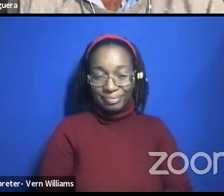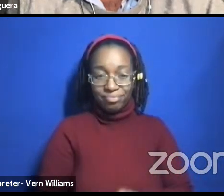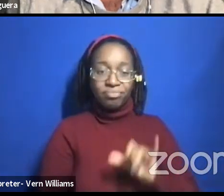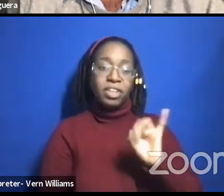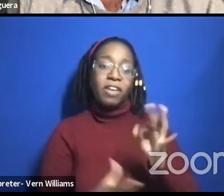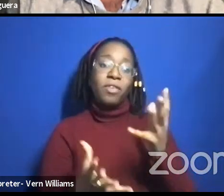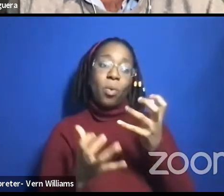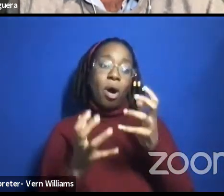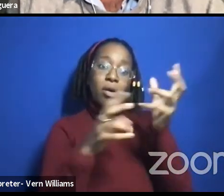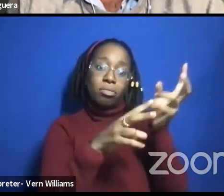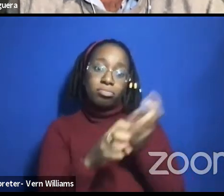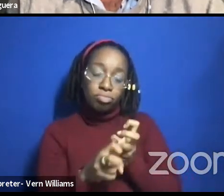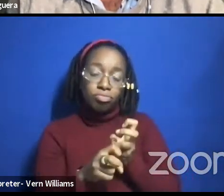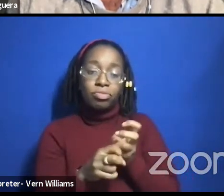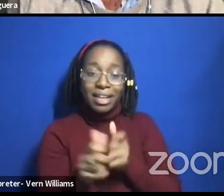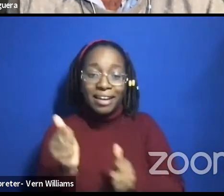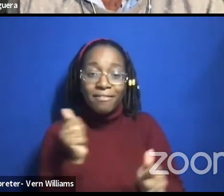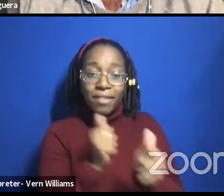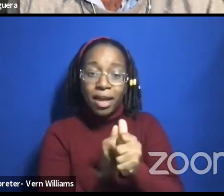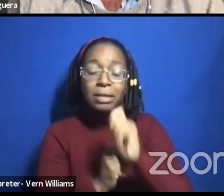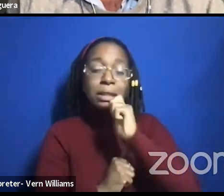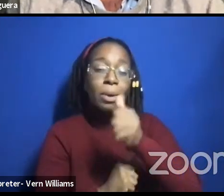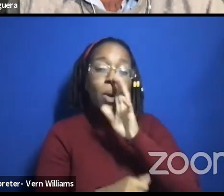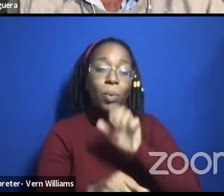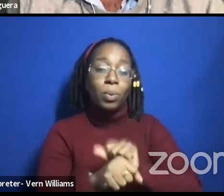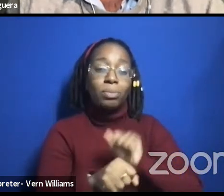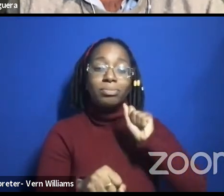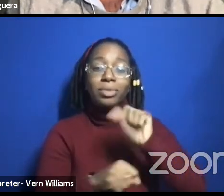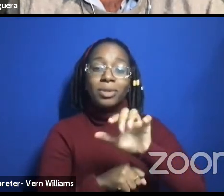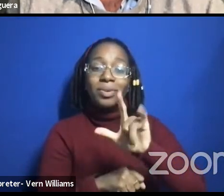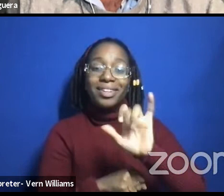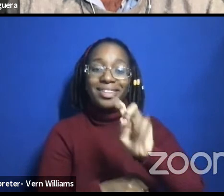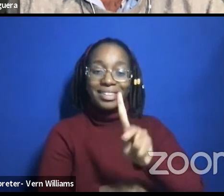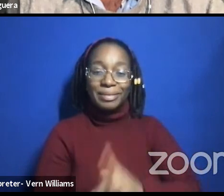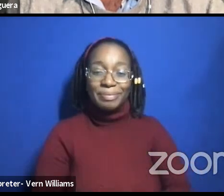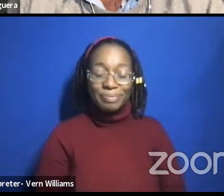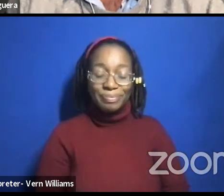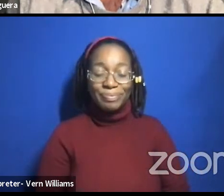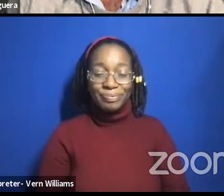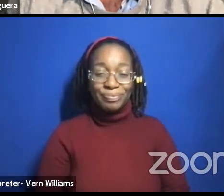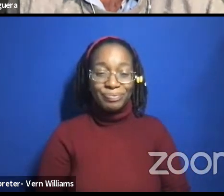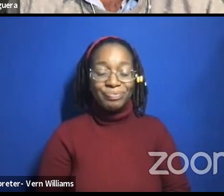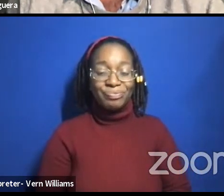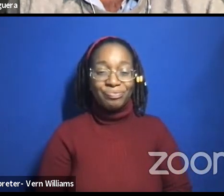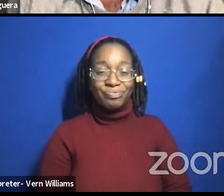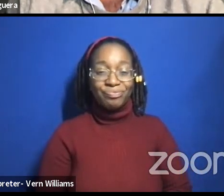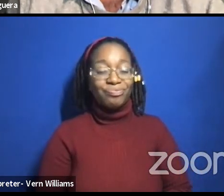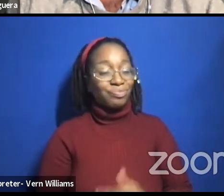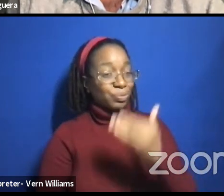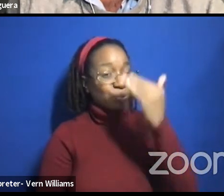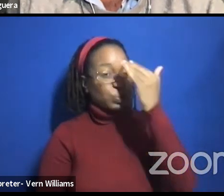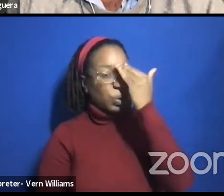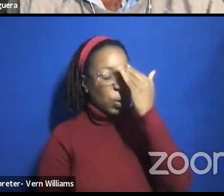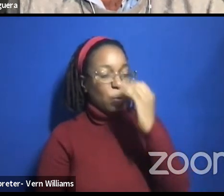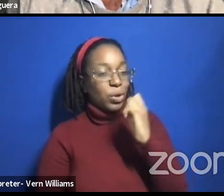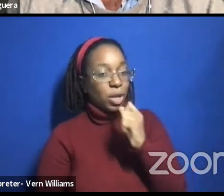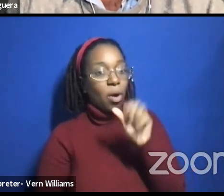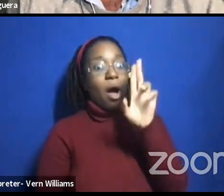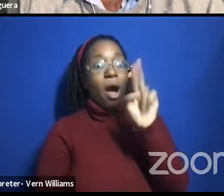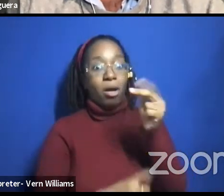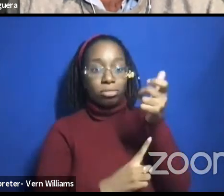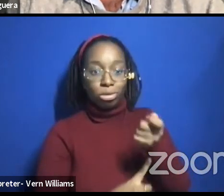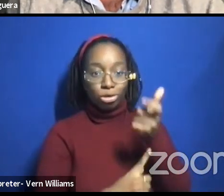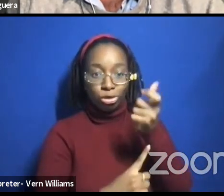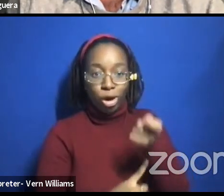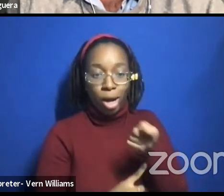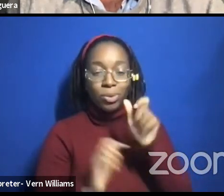also send you a link to the recording tomorrow. Please make sure that you are not unsubscribed to Creative Capital's newsletter to make